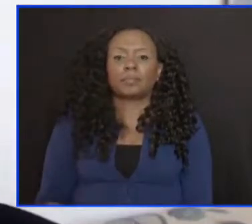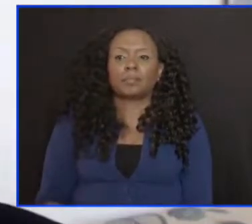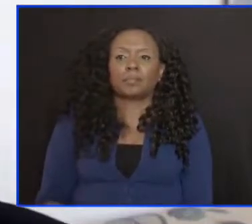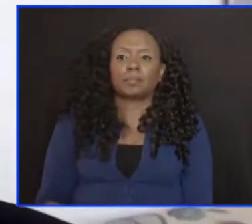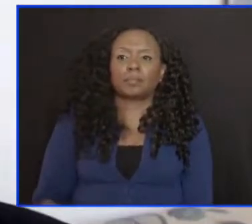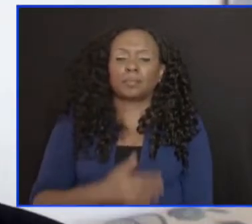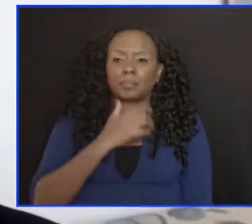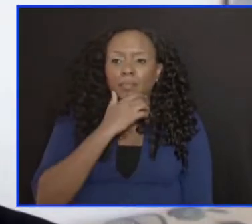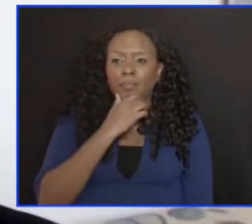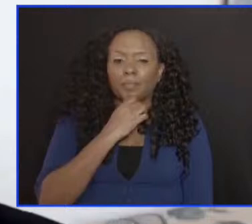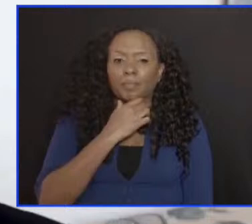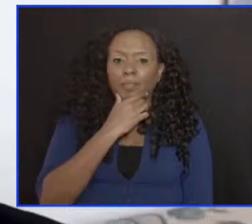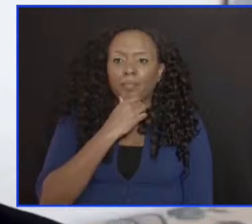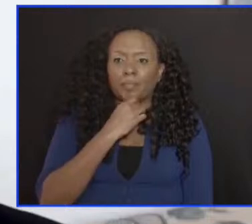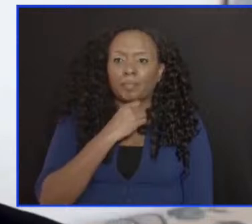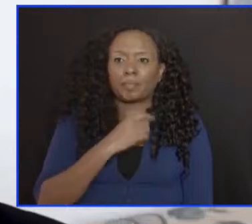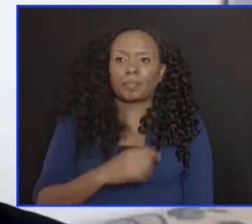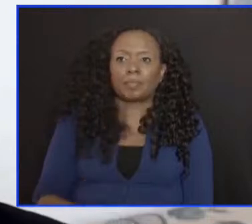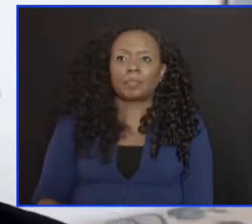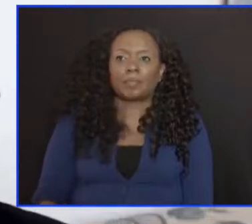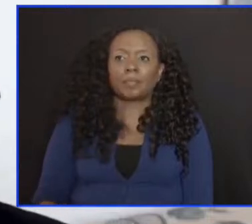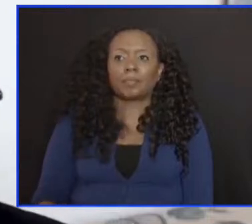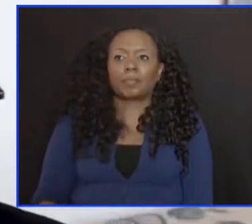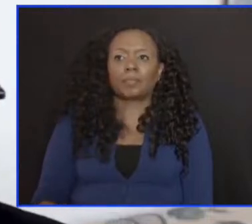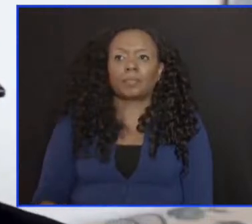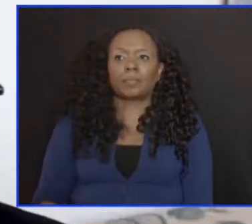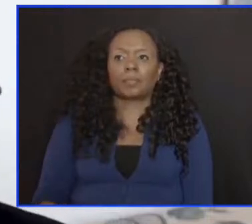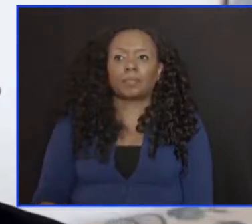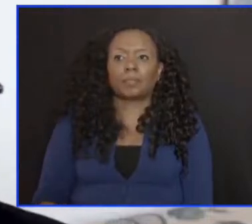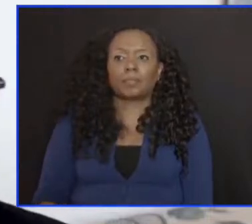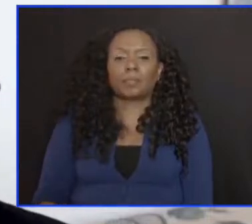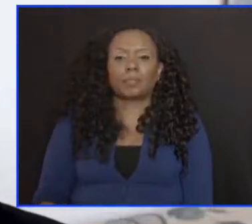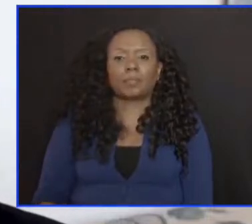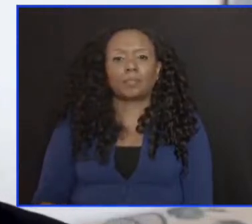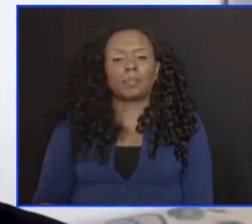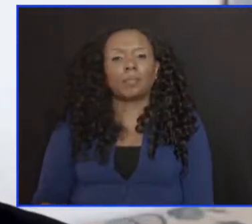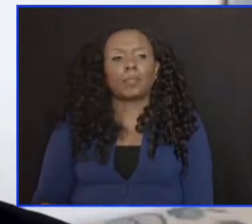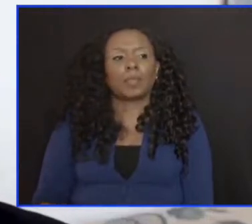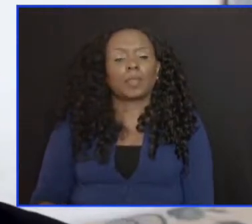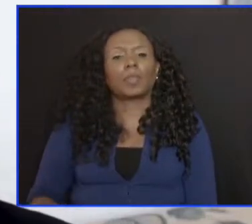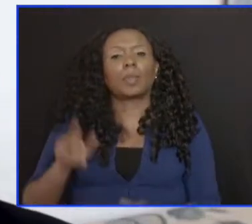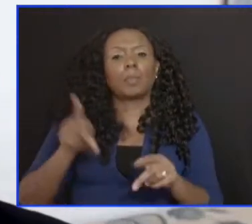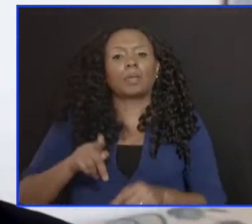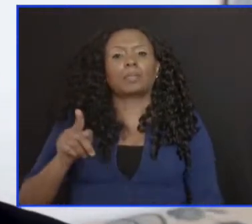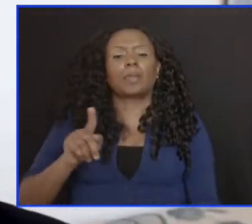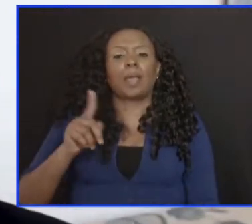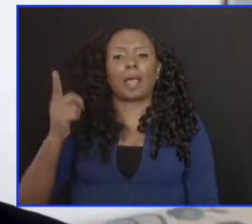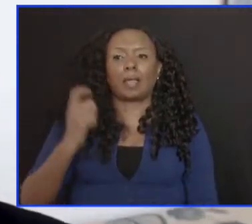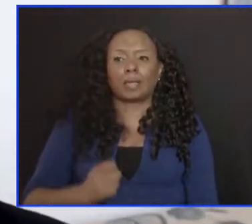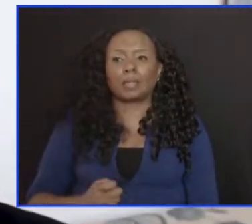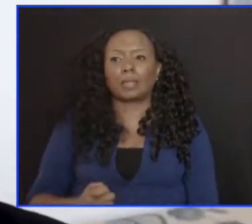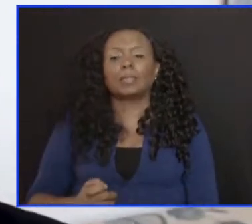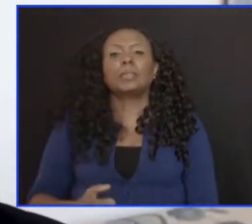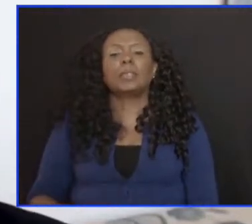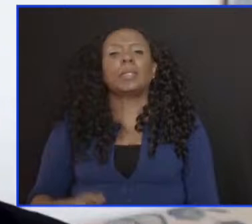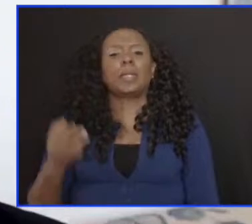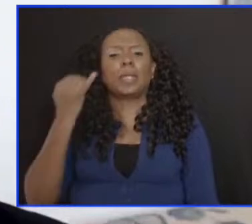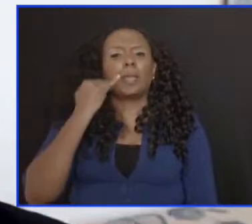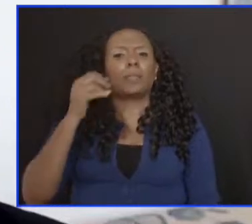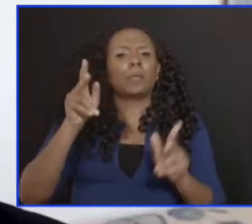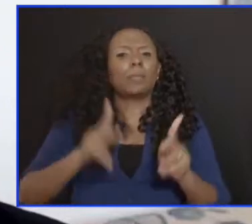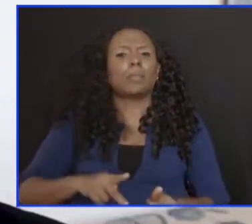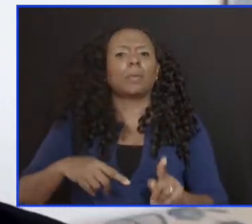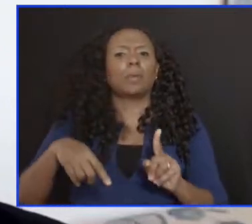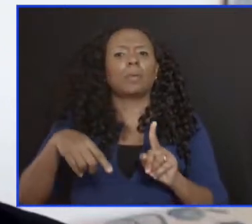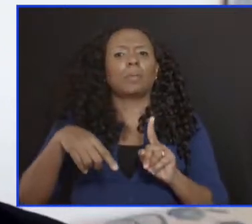This question, I believe, was touched on earlier, but it may be worth repeating. Sure. If an employee tests positive,